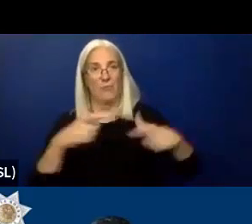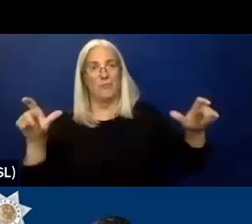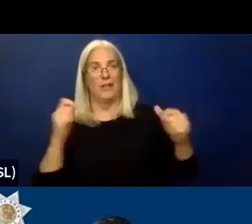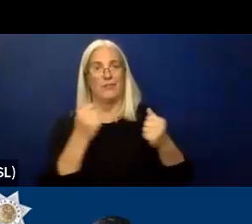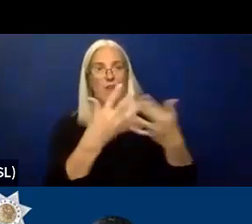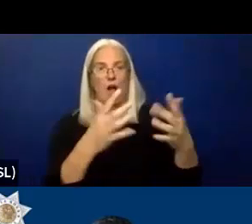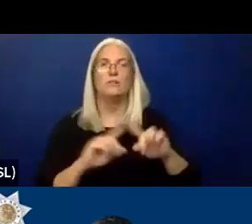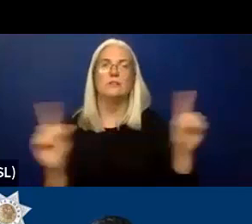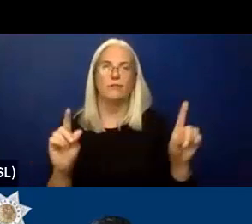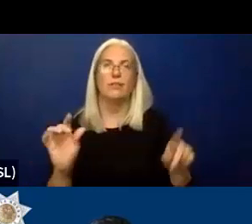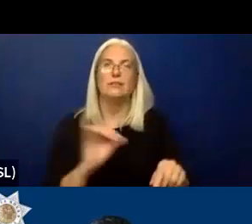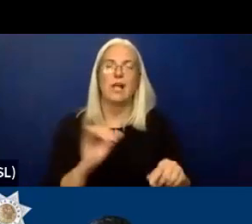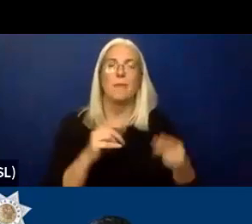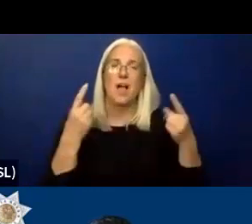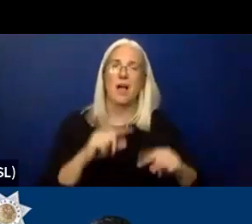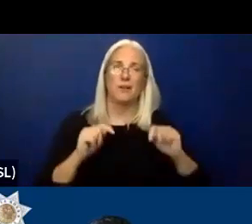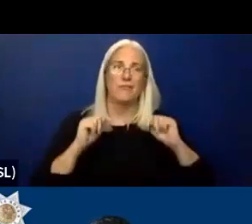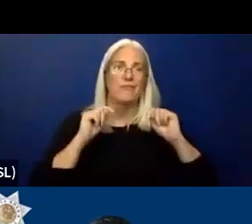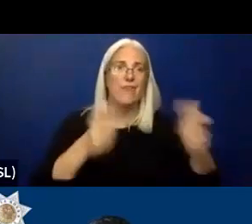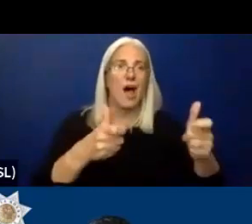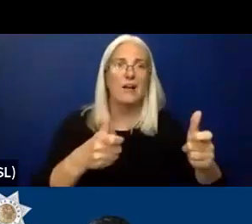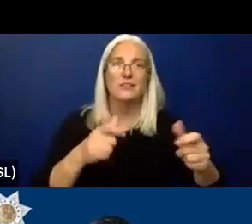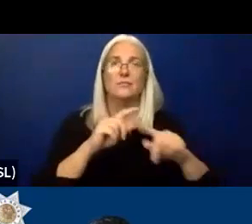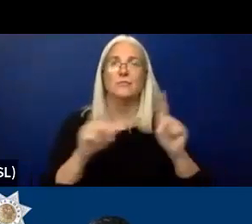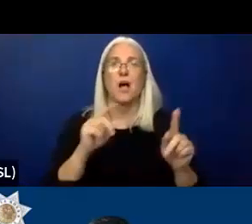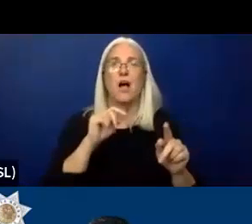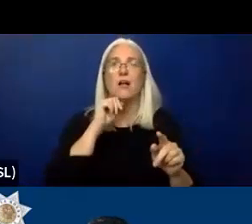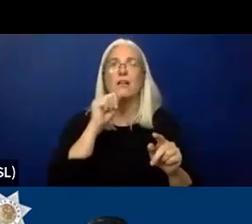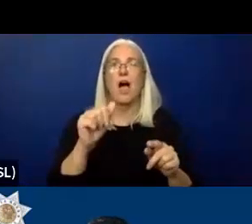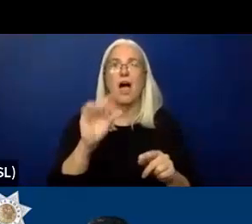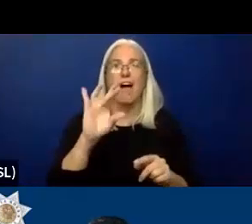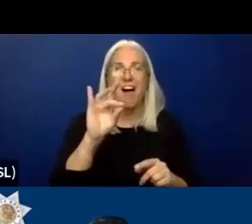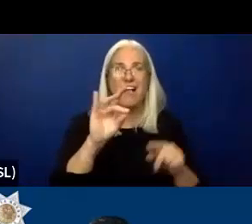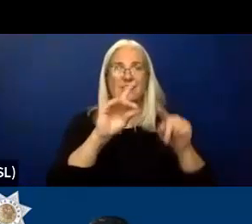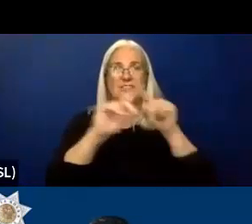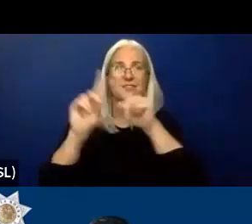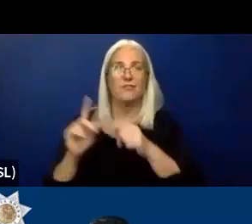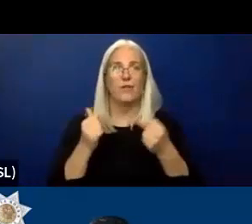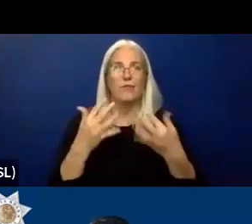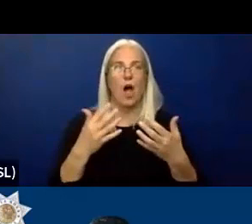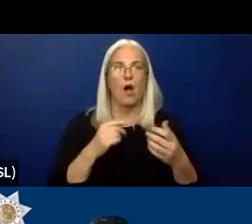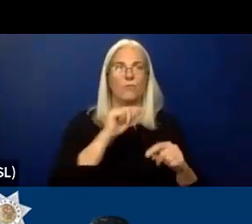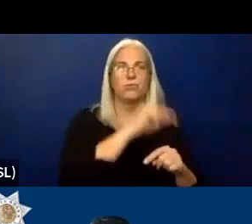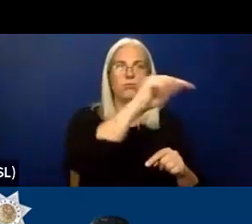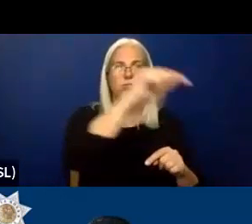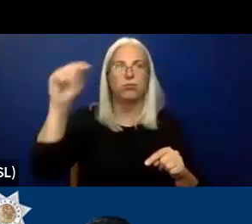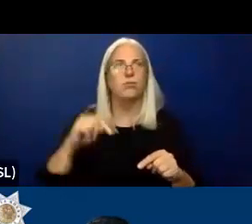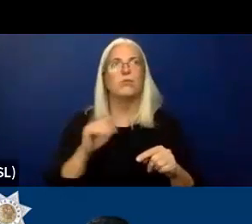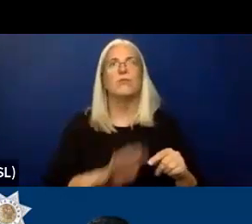it was not 8 fires throughout the county that were ignited all at the same